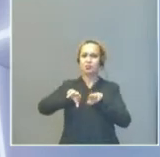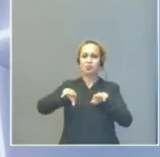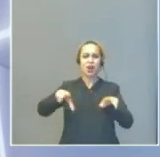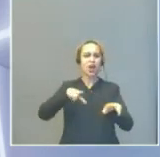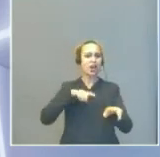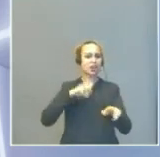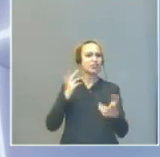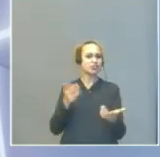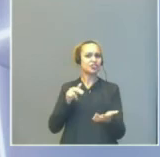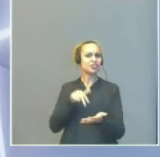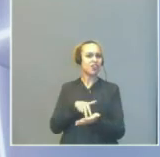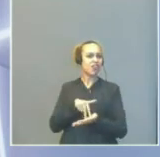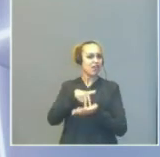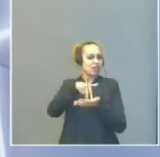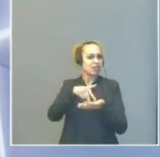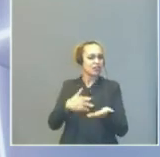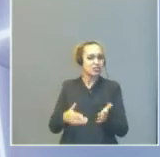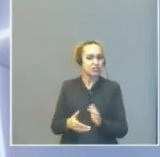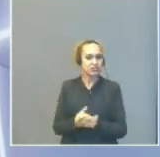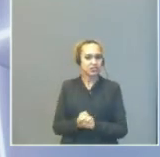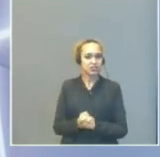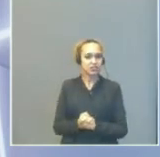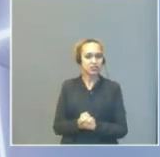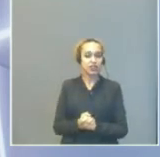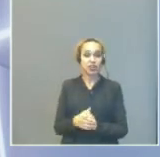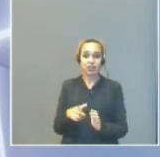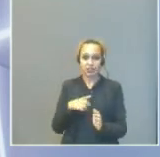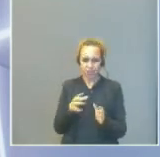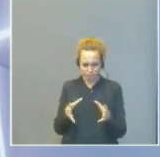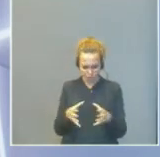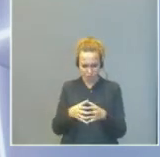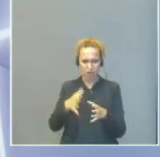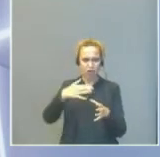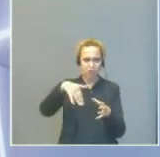There were more black bodies on slave ships than white bodies.